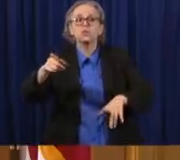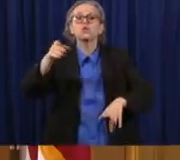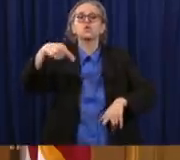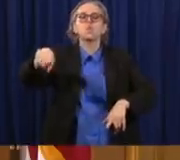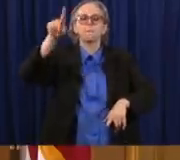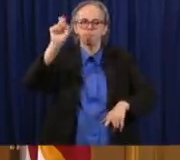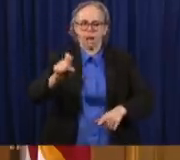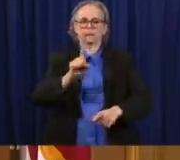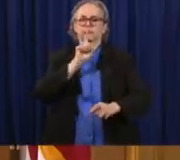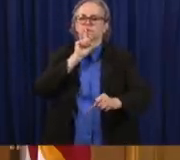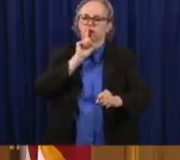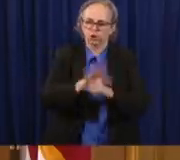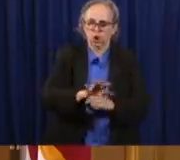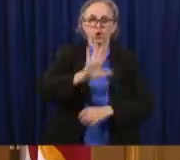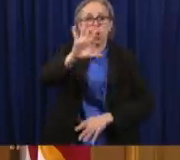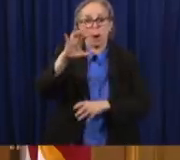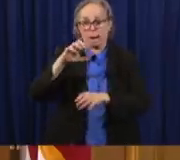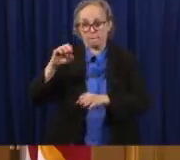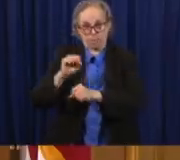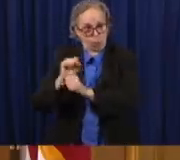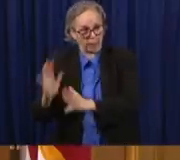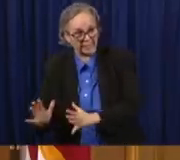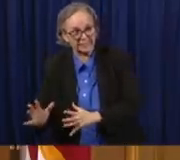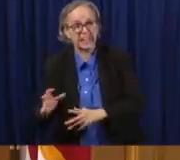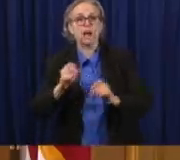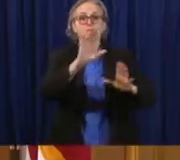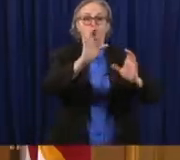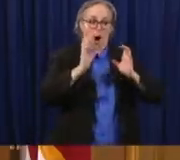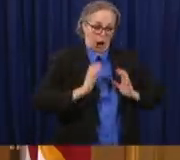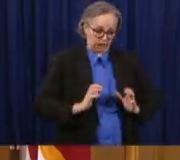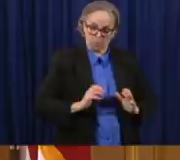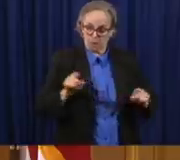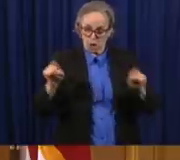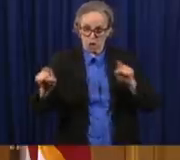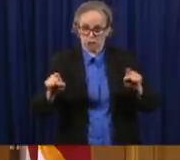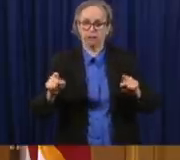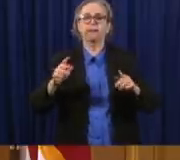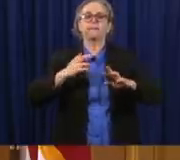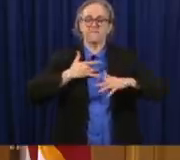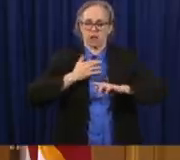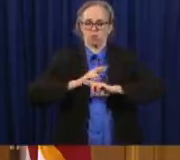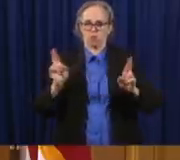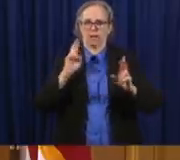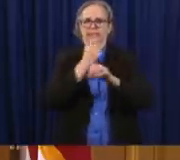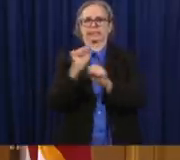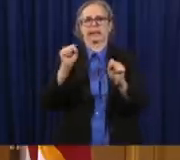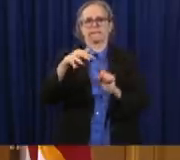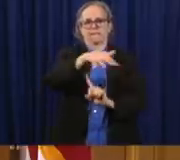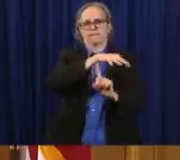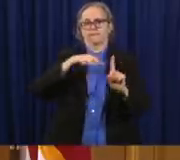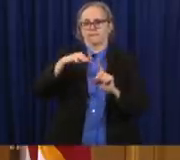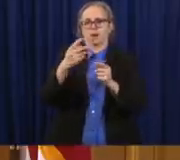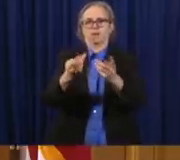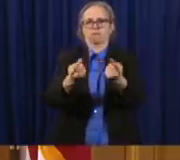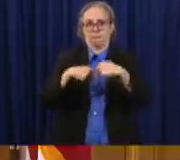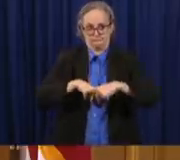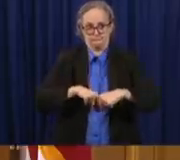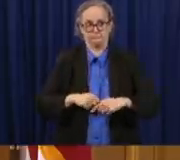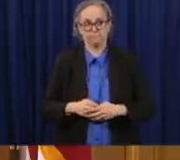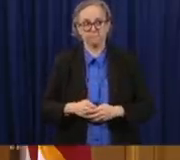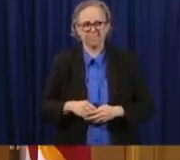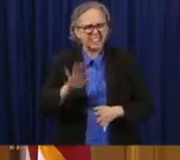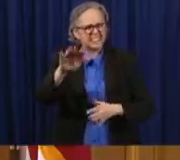that are retail, for their customers. We enter a time when this is a new reality,